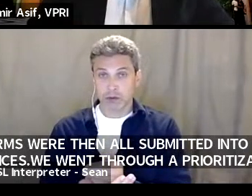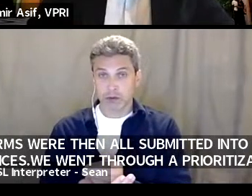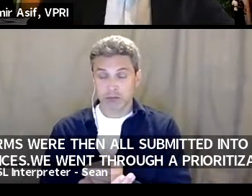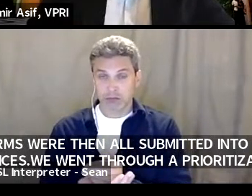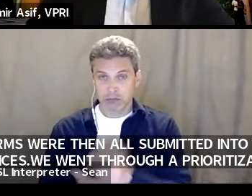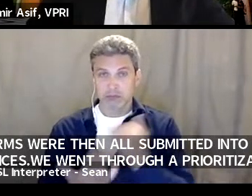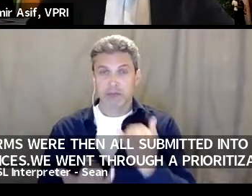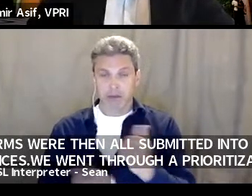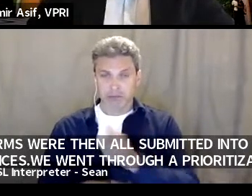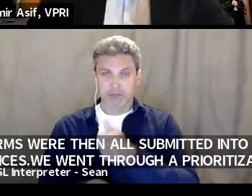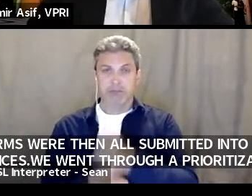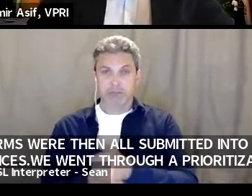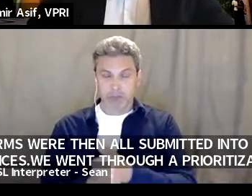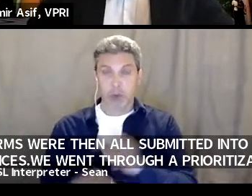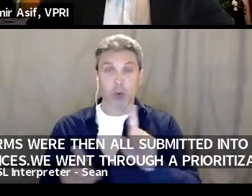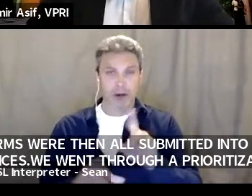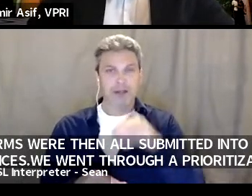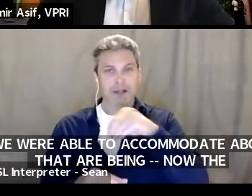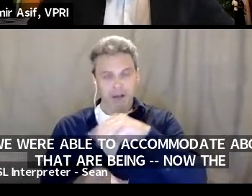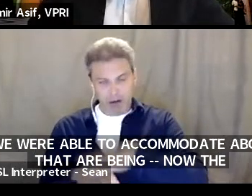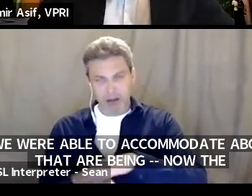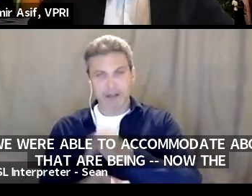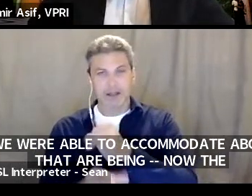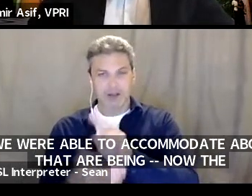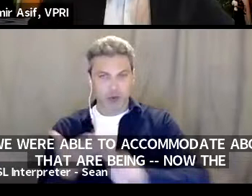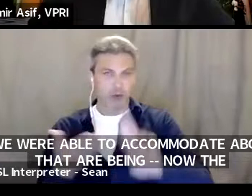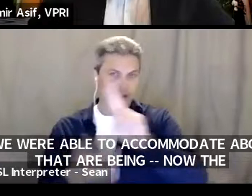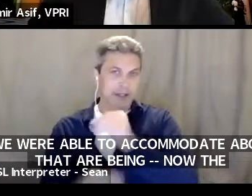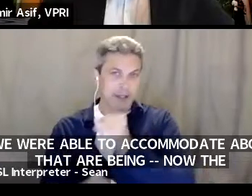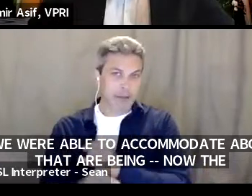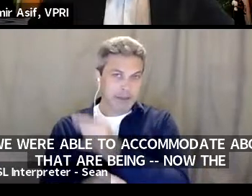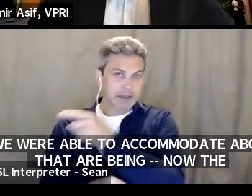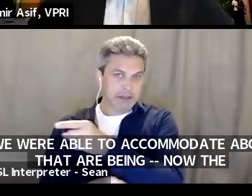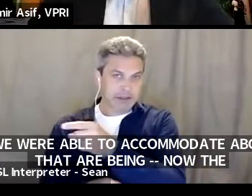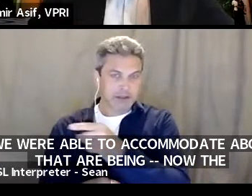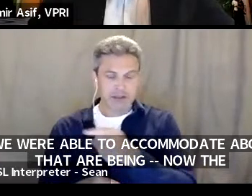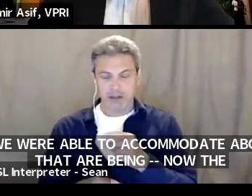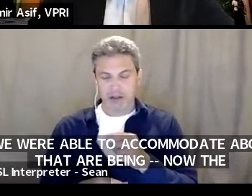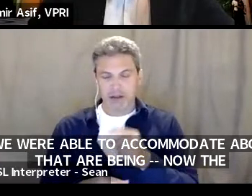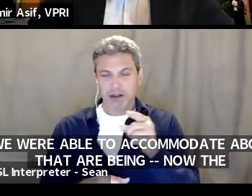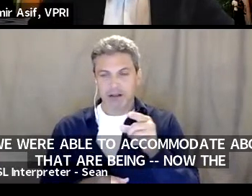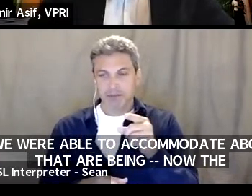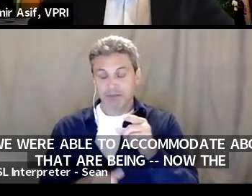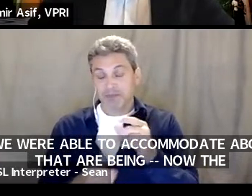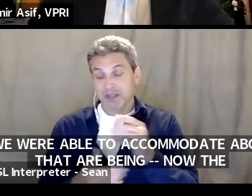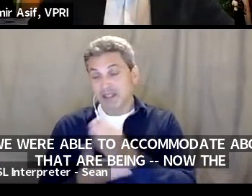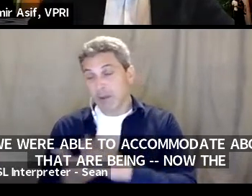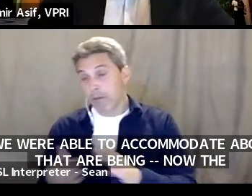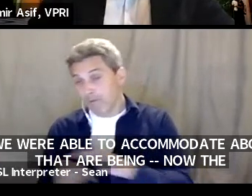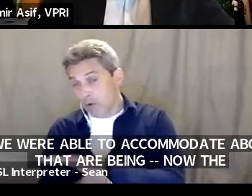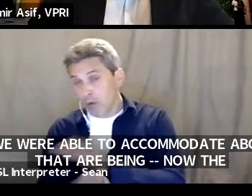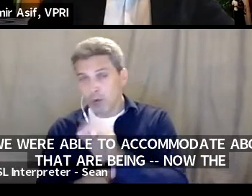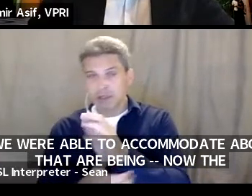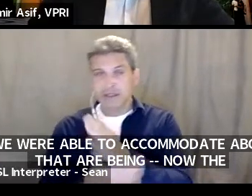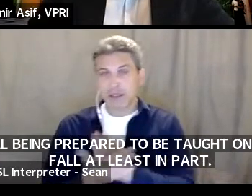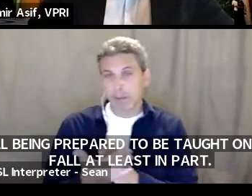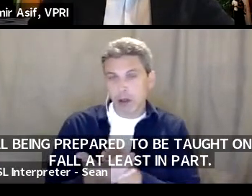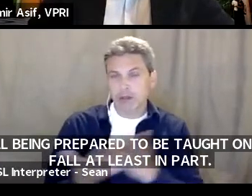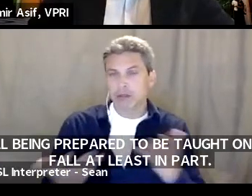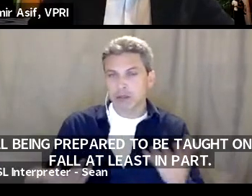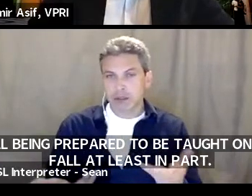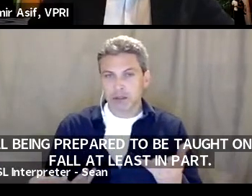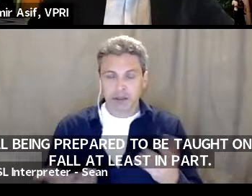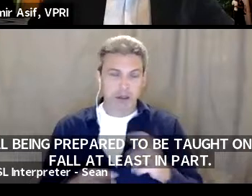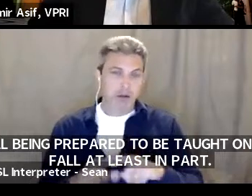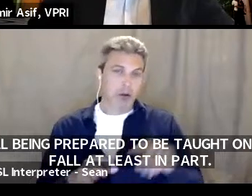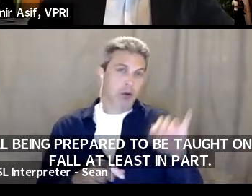prepared to be taught on campus in the fall, at least in part. We would anticipate that, subject to our